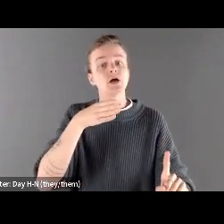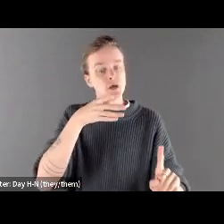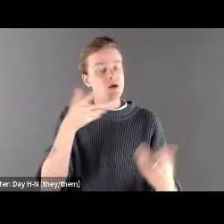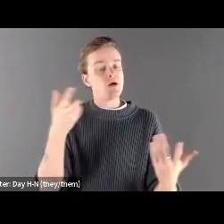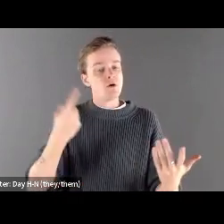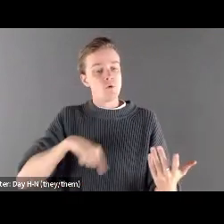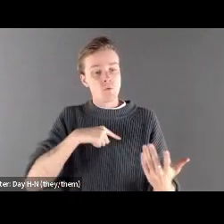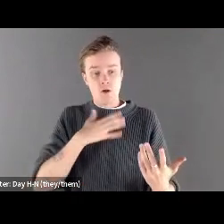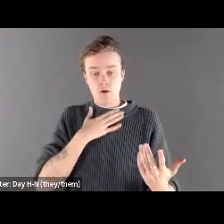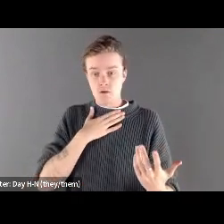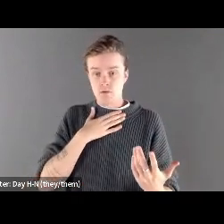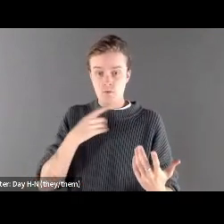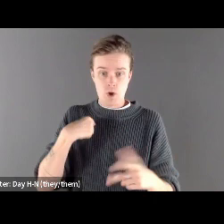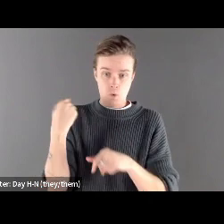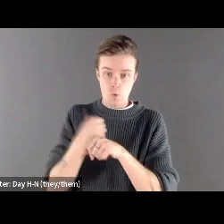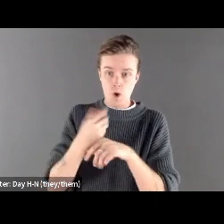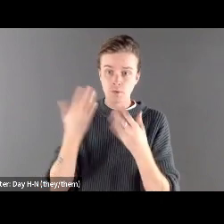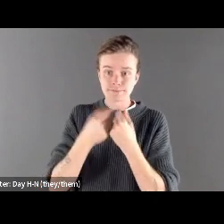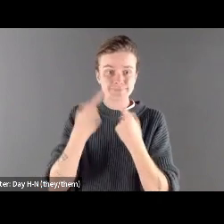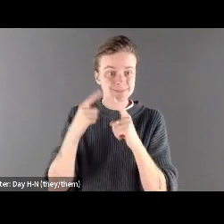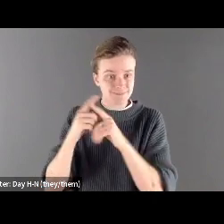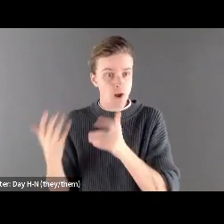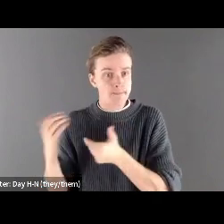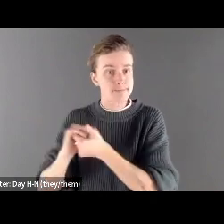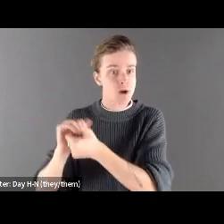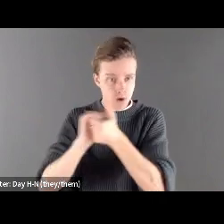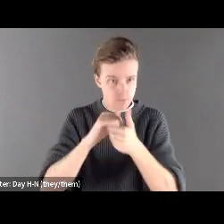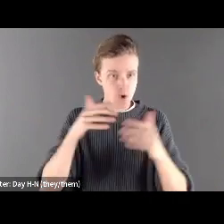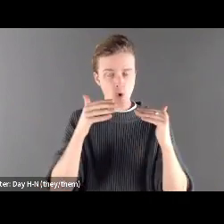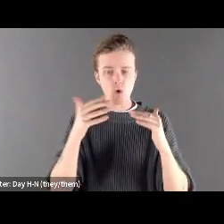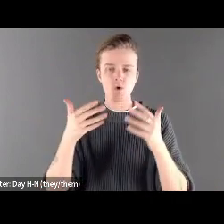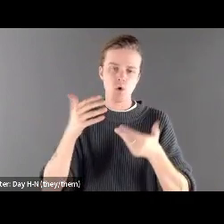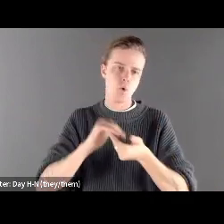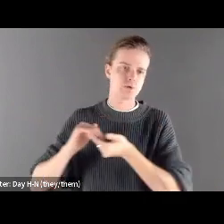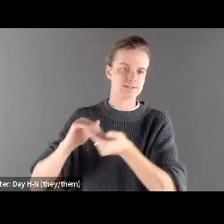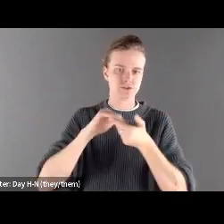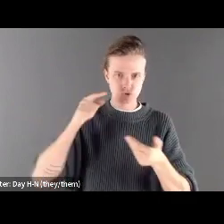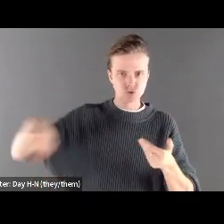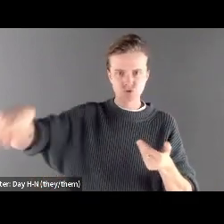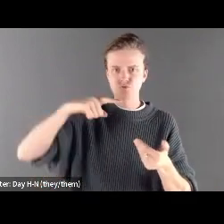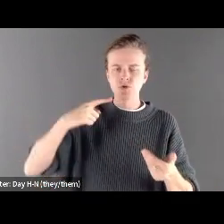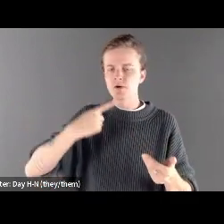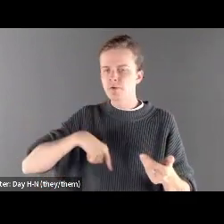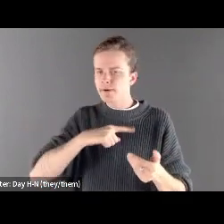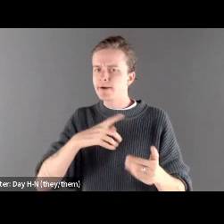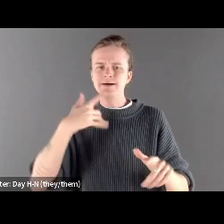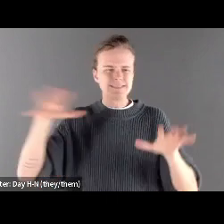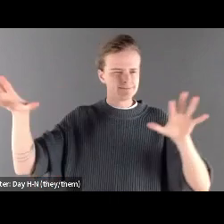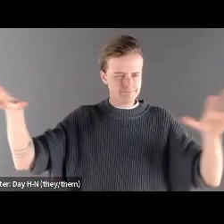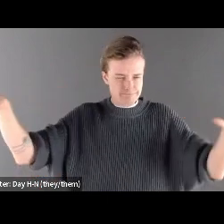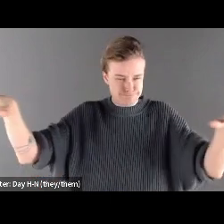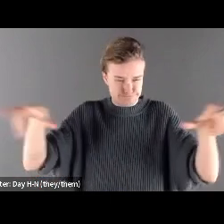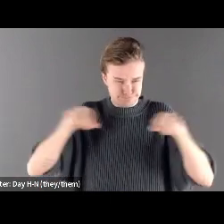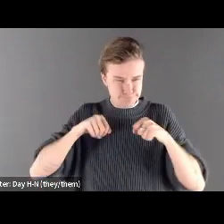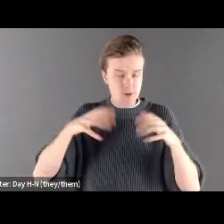Google Street View API to pull all of the panoramas of every street intersection in New York City. And together with a